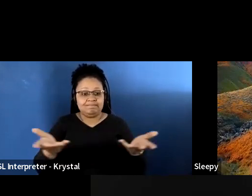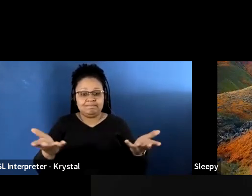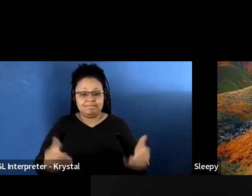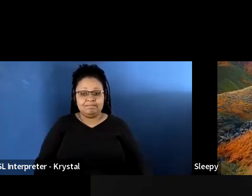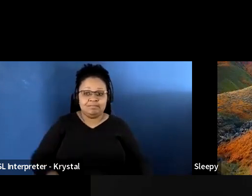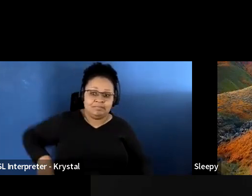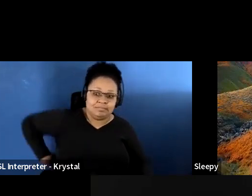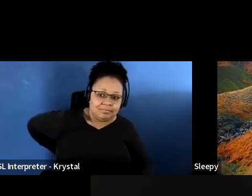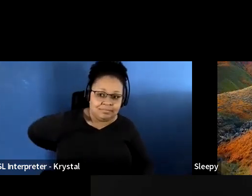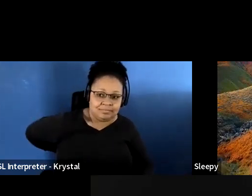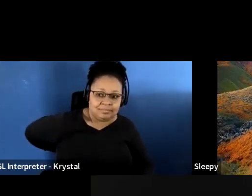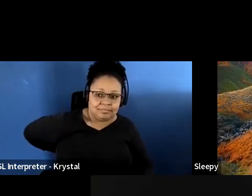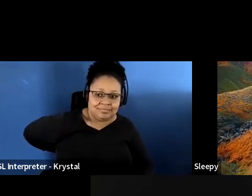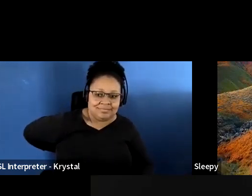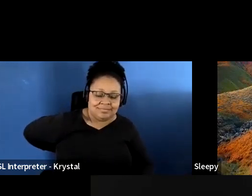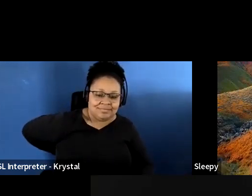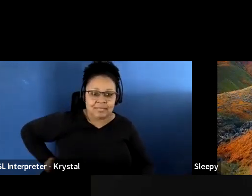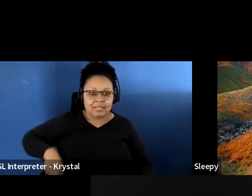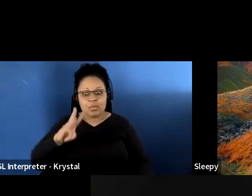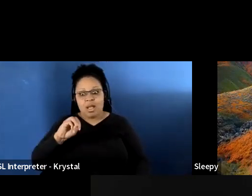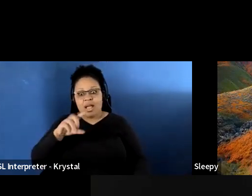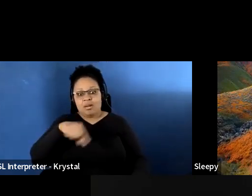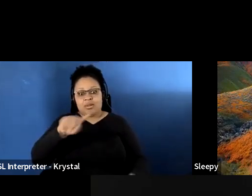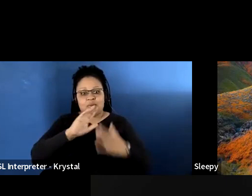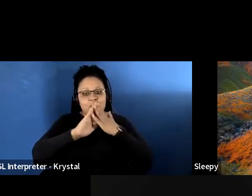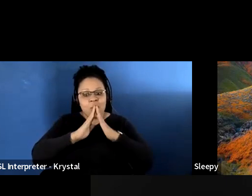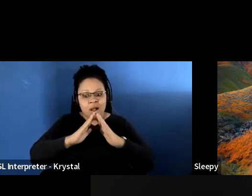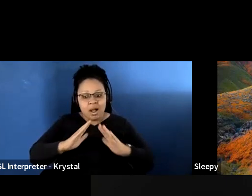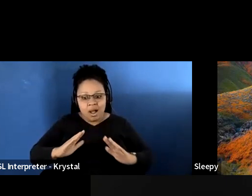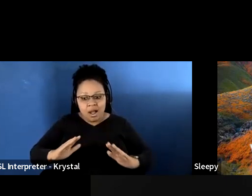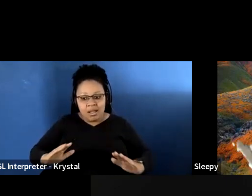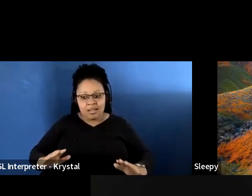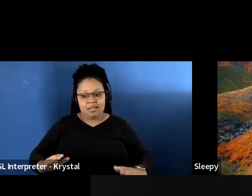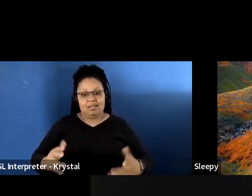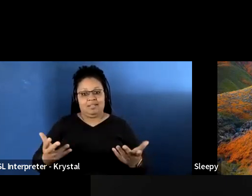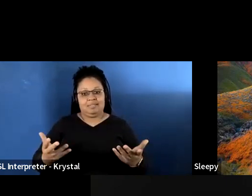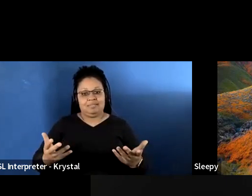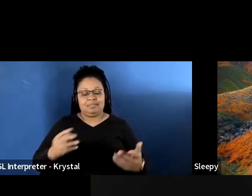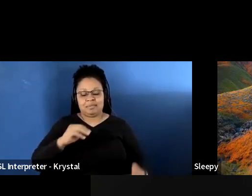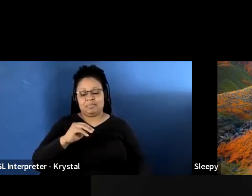Y'all are a super quiet group. Tough group today. I feel like one of those